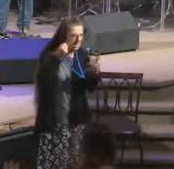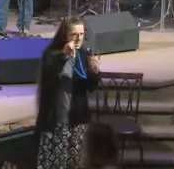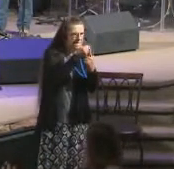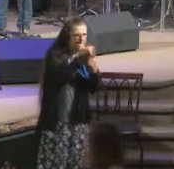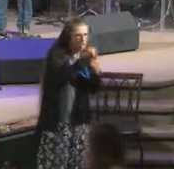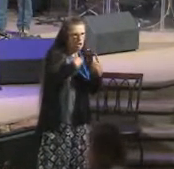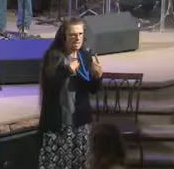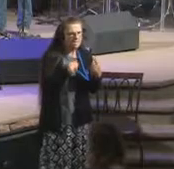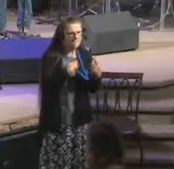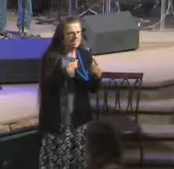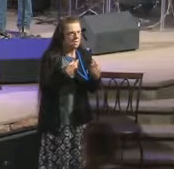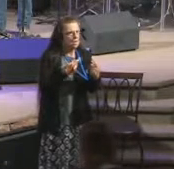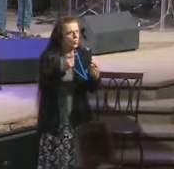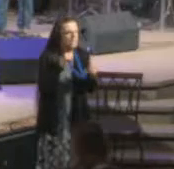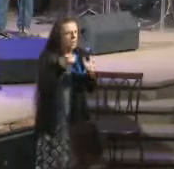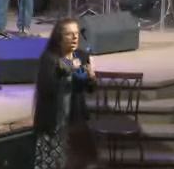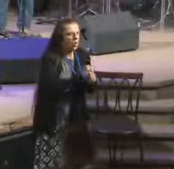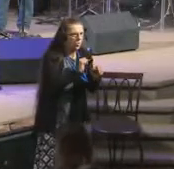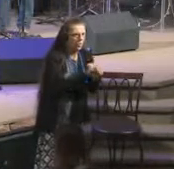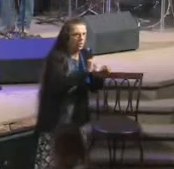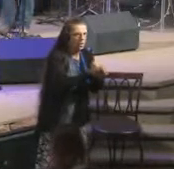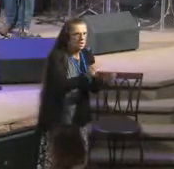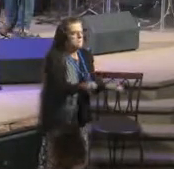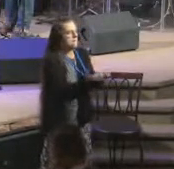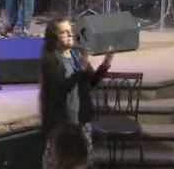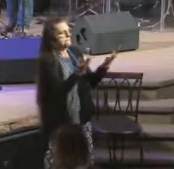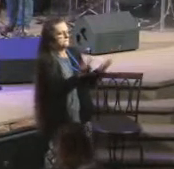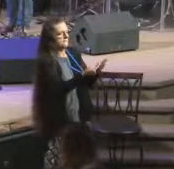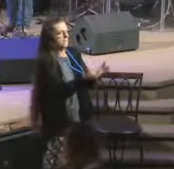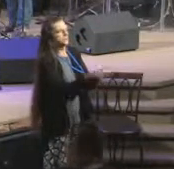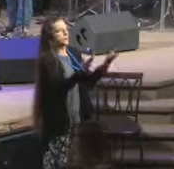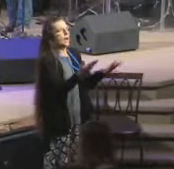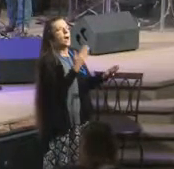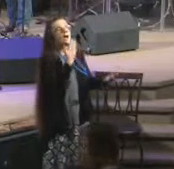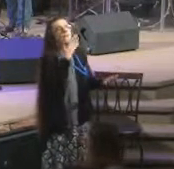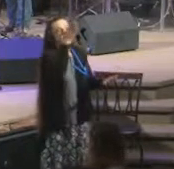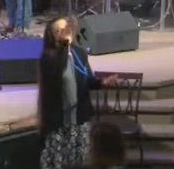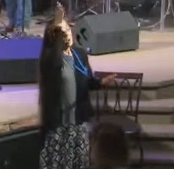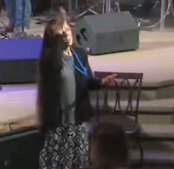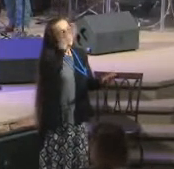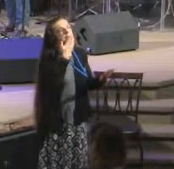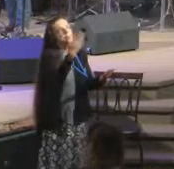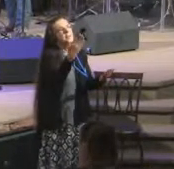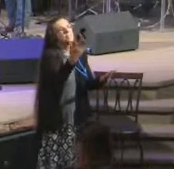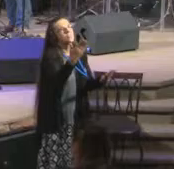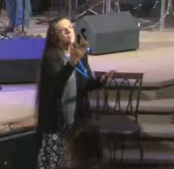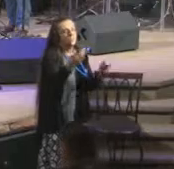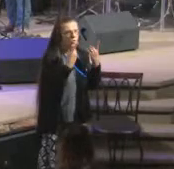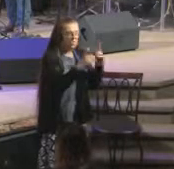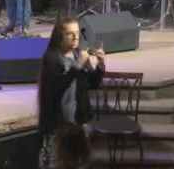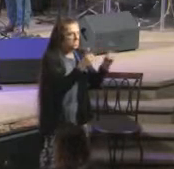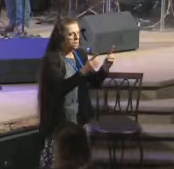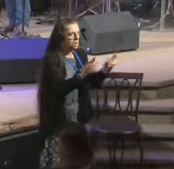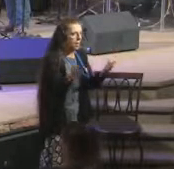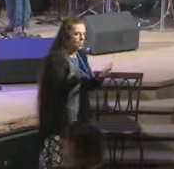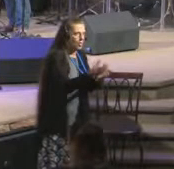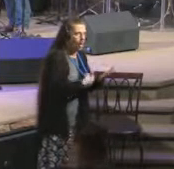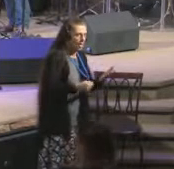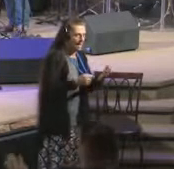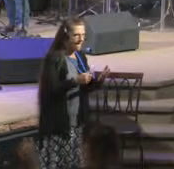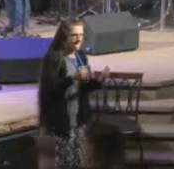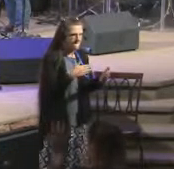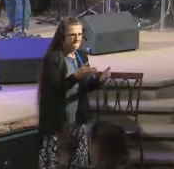Father, we cannot wave a wand and make money appear. That, Father, I'm thankful for the story where the disciple caught a fish and opened